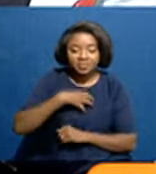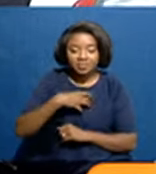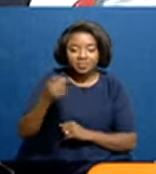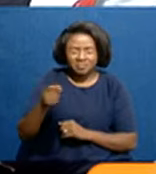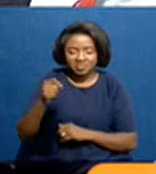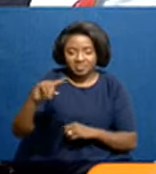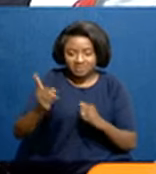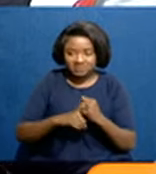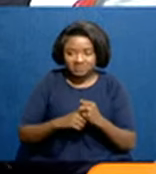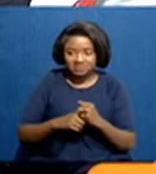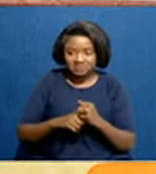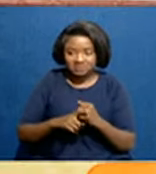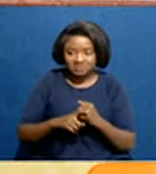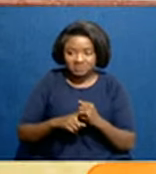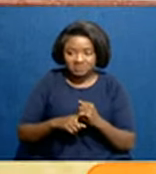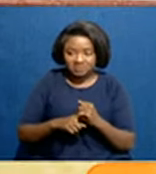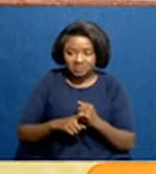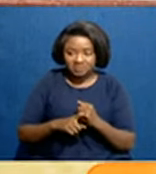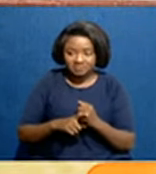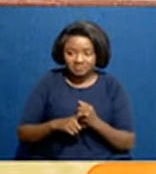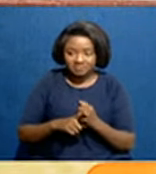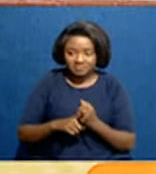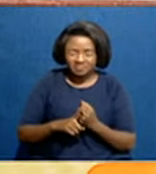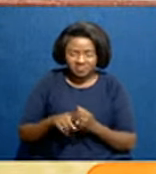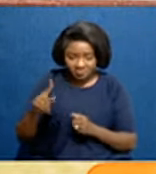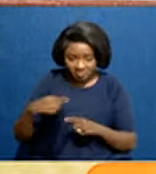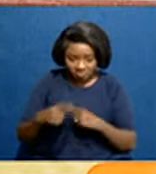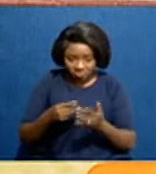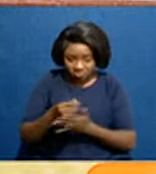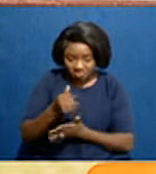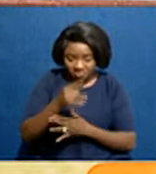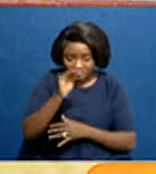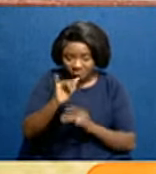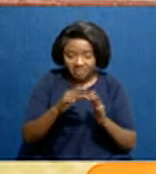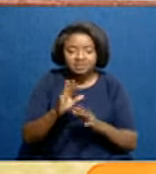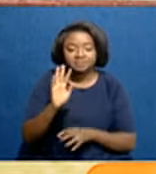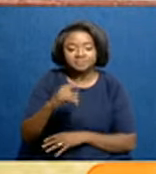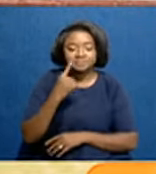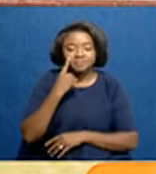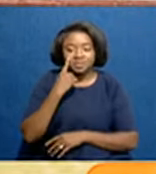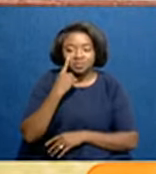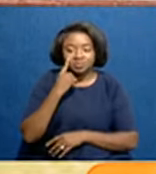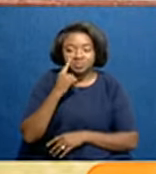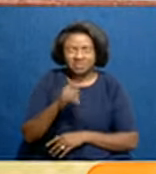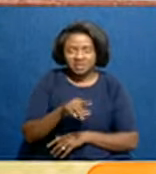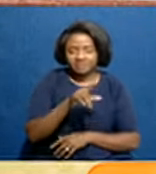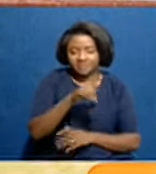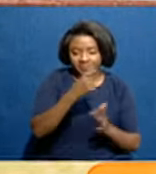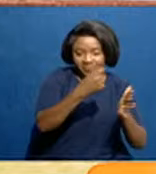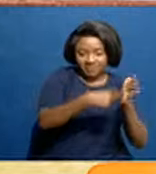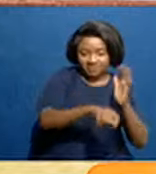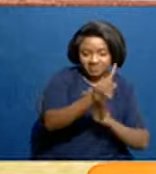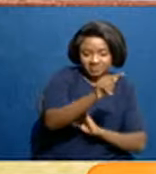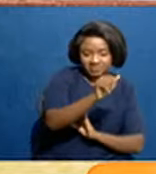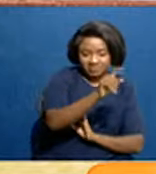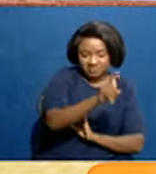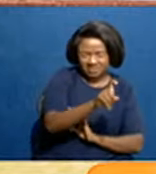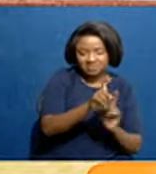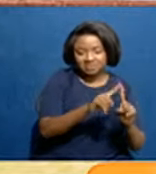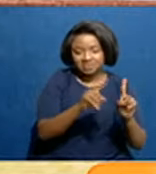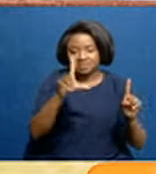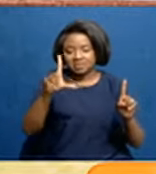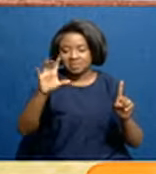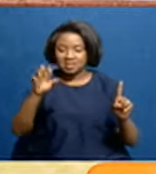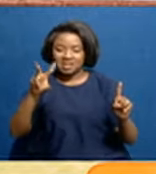is a tax, Jeff. Okay? You see, the difference between a levy and a tax is that a levy is for